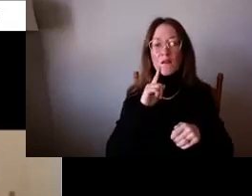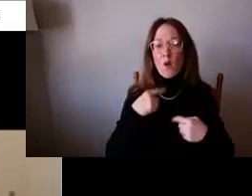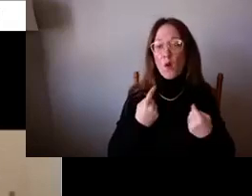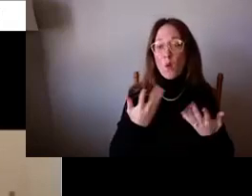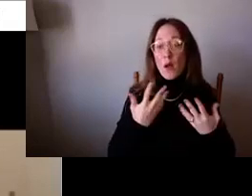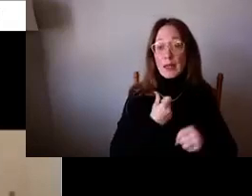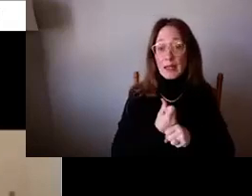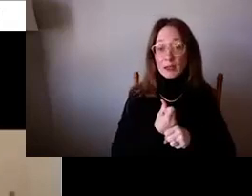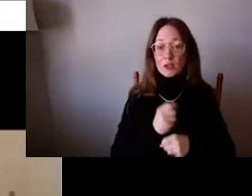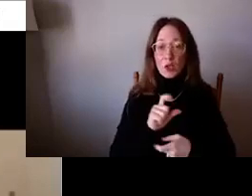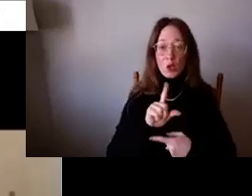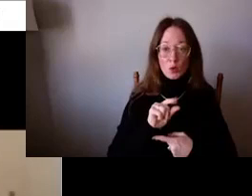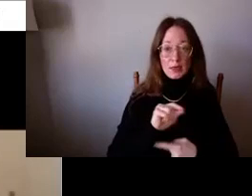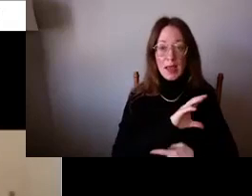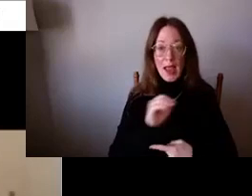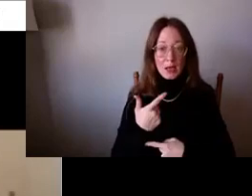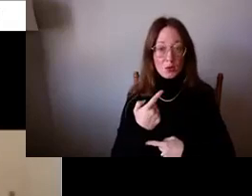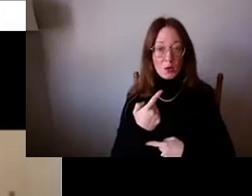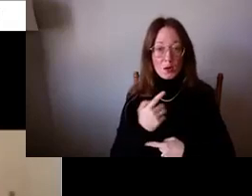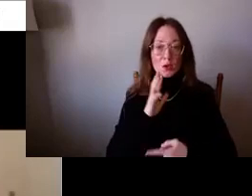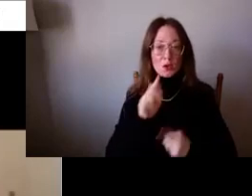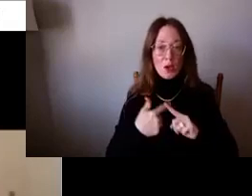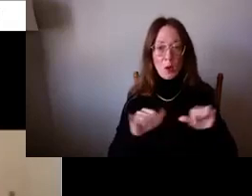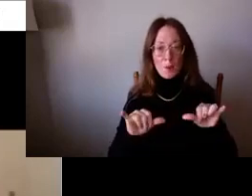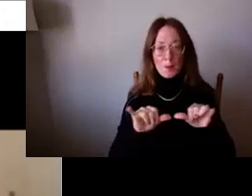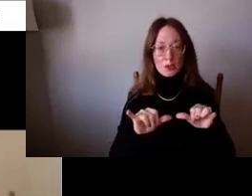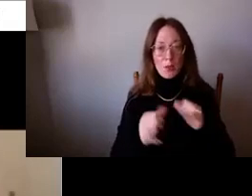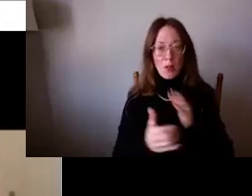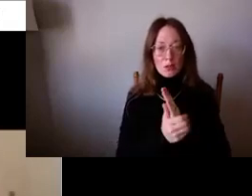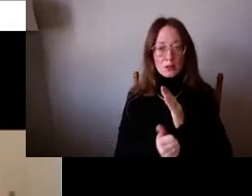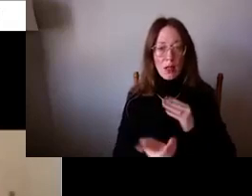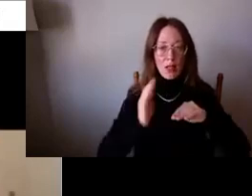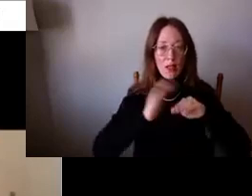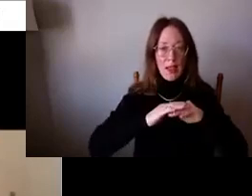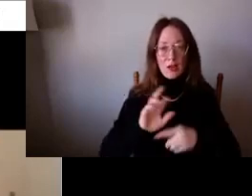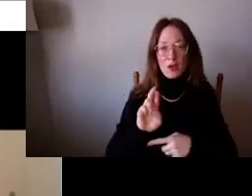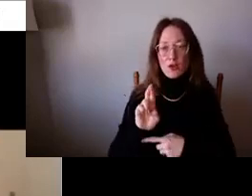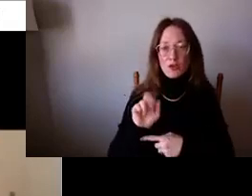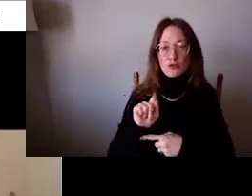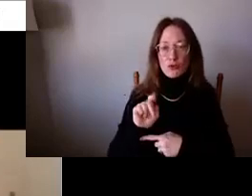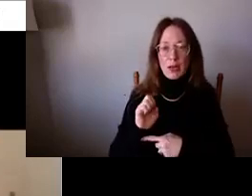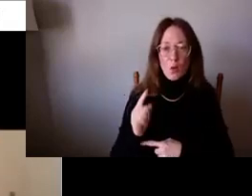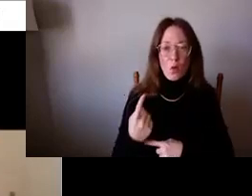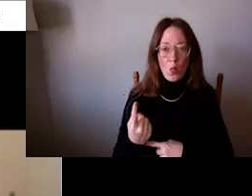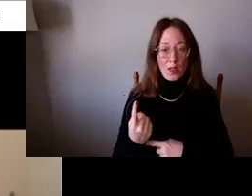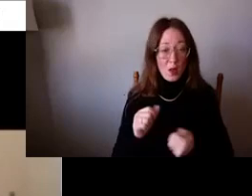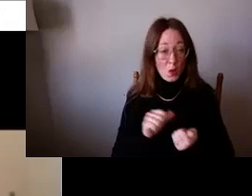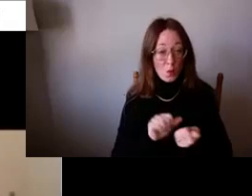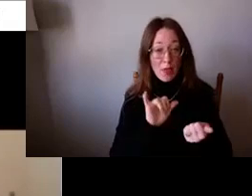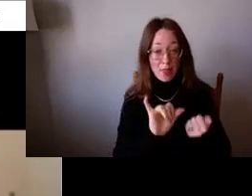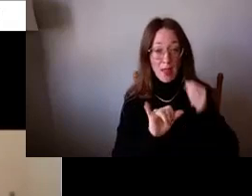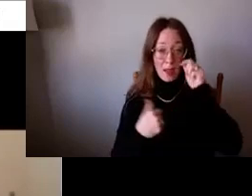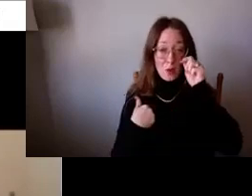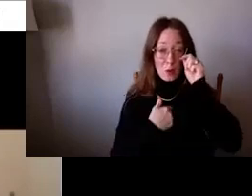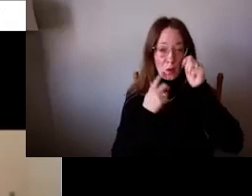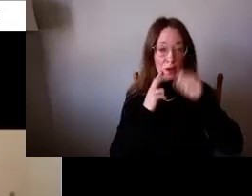and 21 on the measurable skill gains rate only. So in doing so, we used baseline